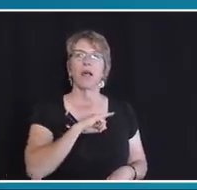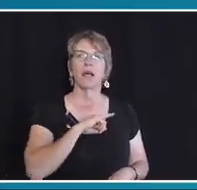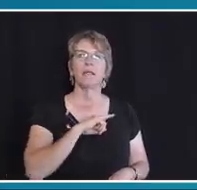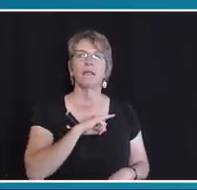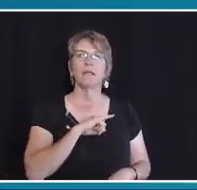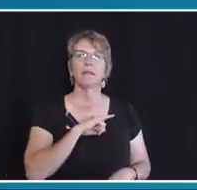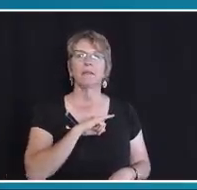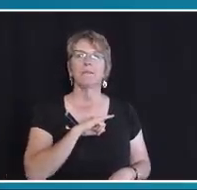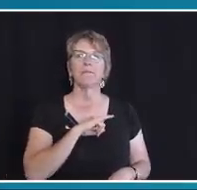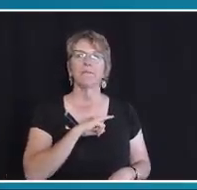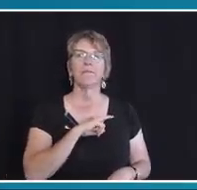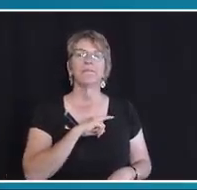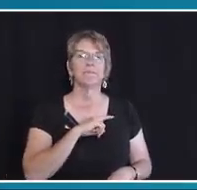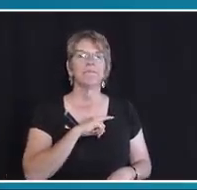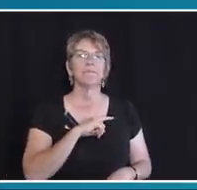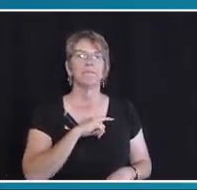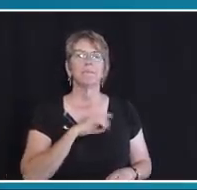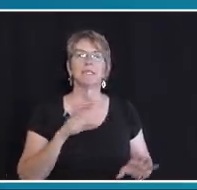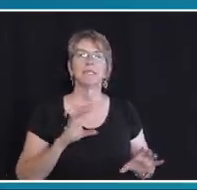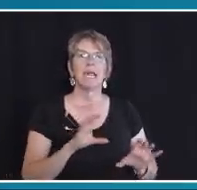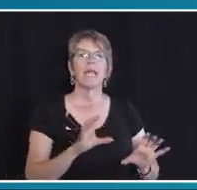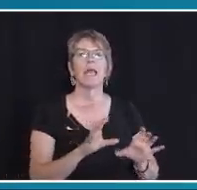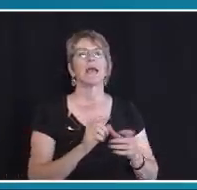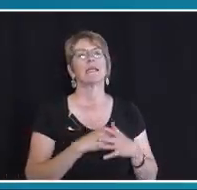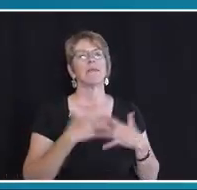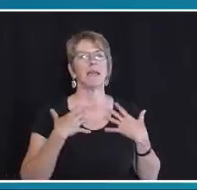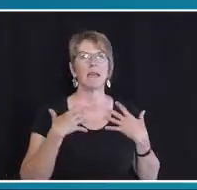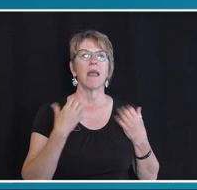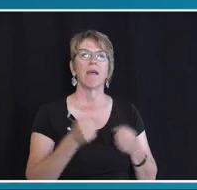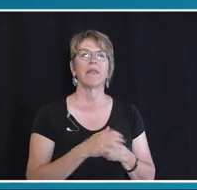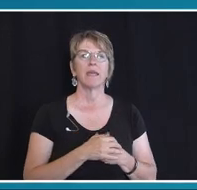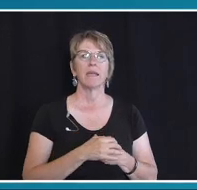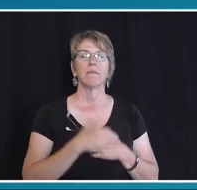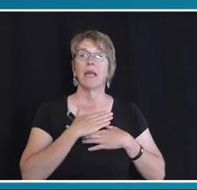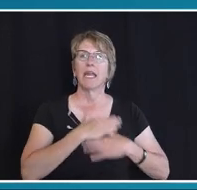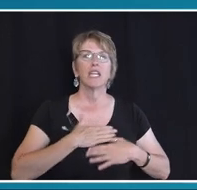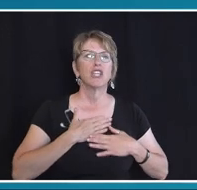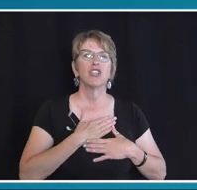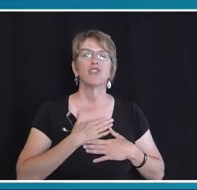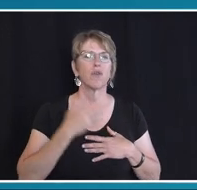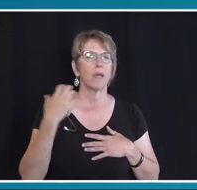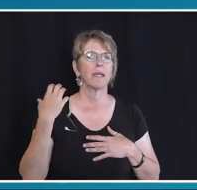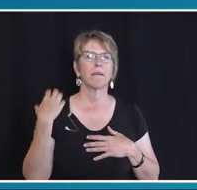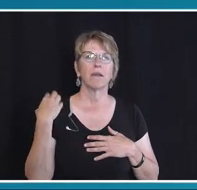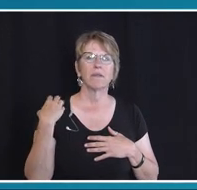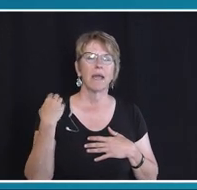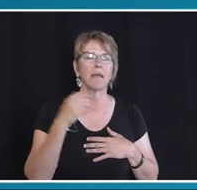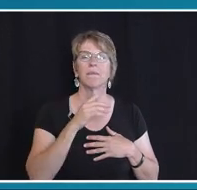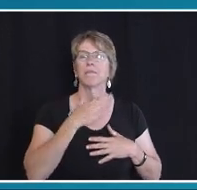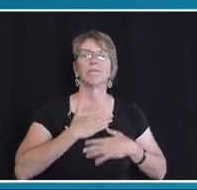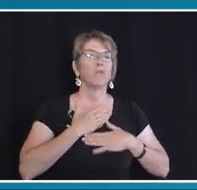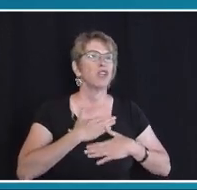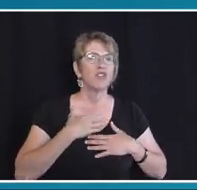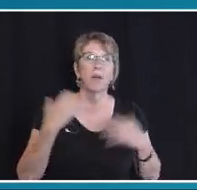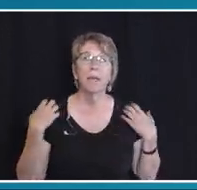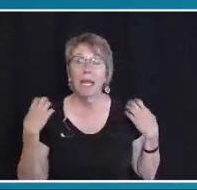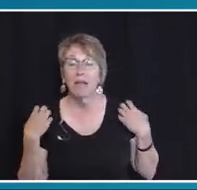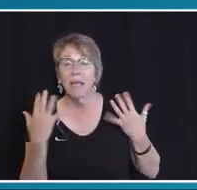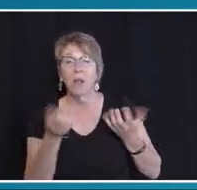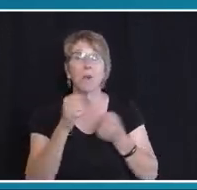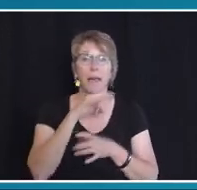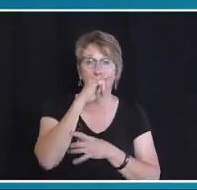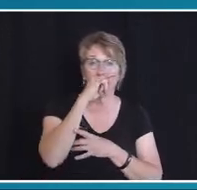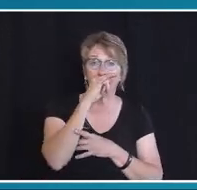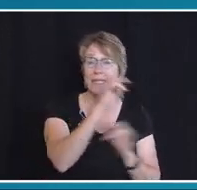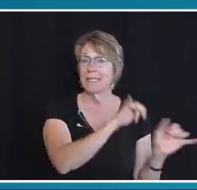wheelchair users, staying active, staying healthy, and enjoying the outdoors. We love being outside. We want our kids to love